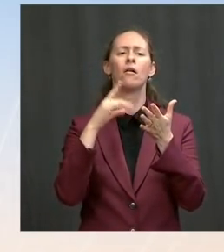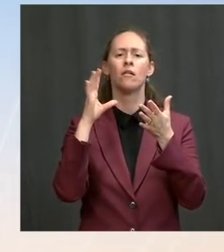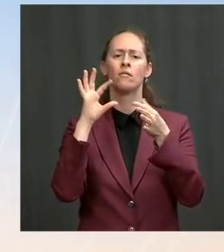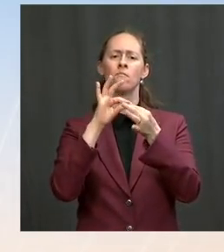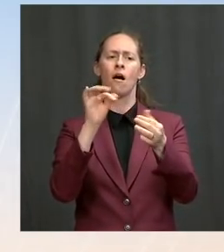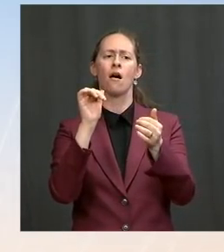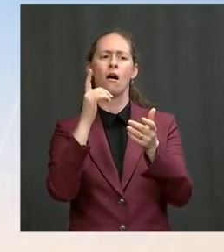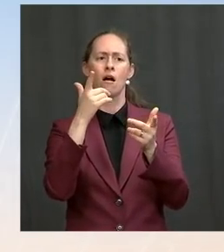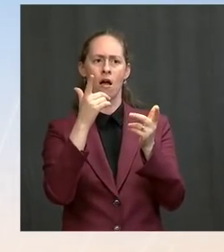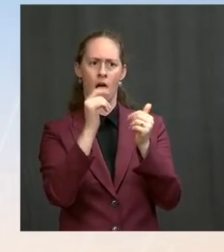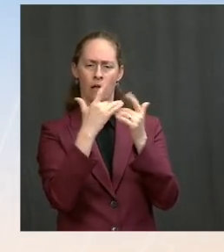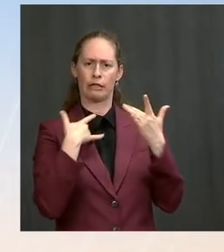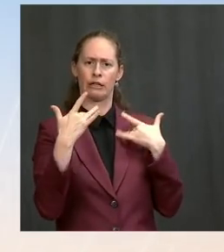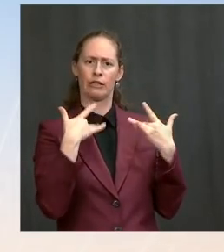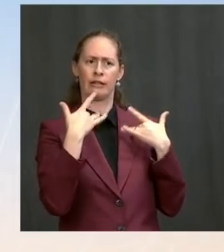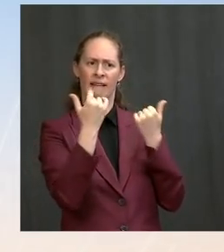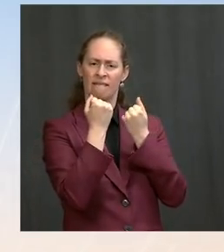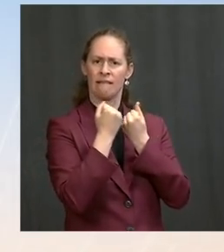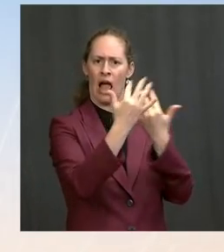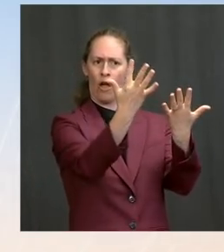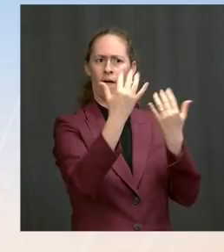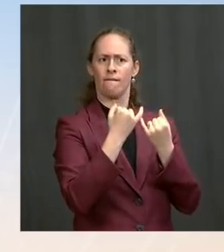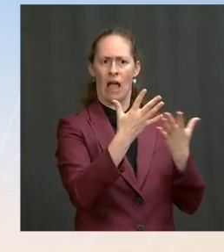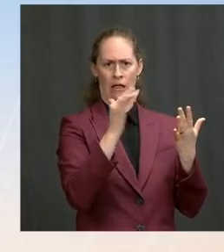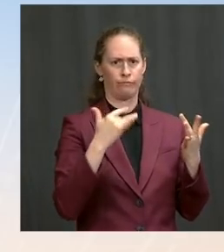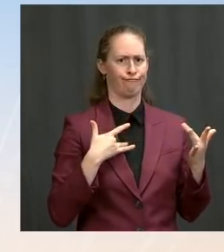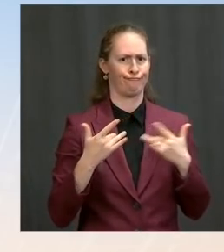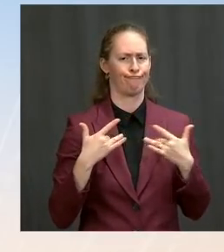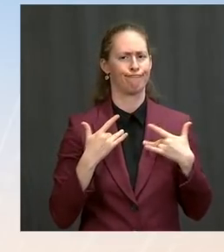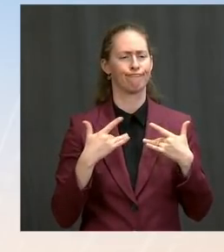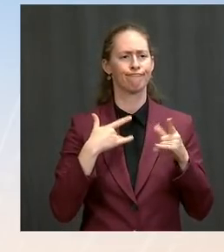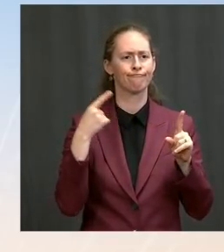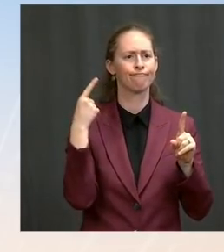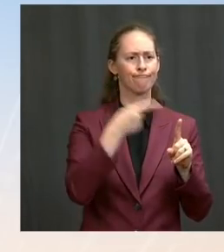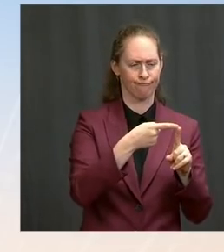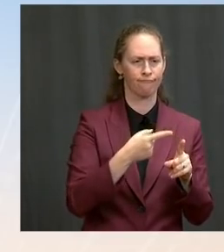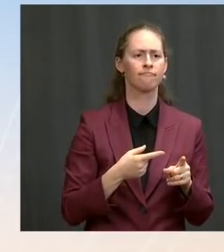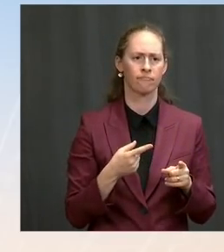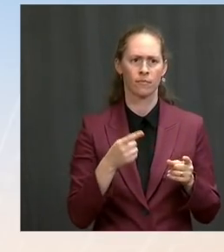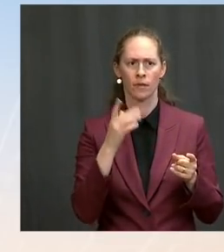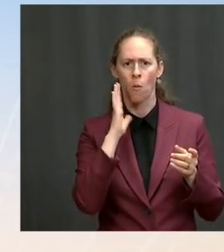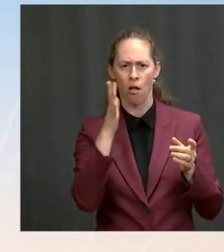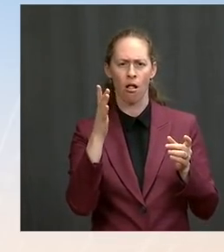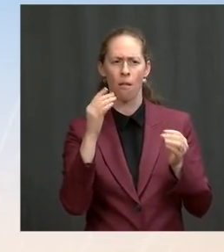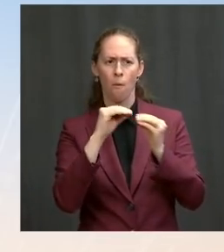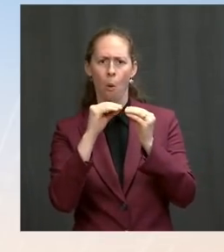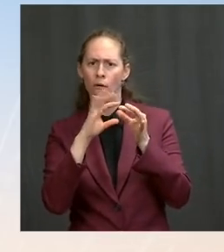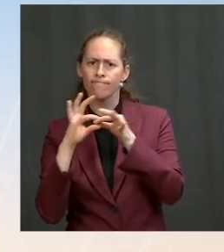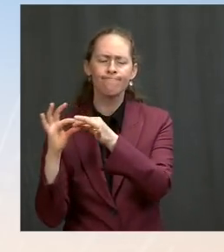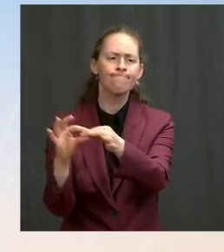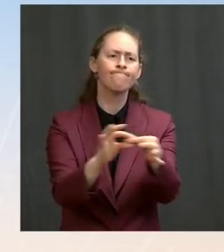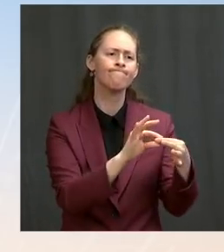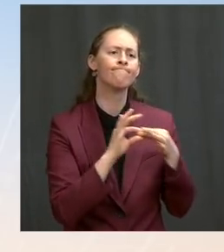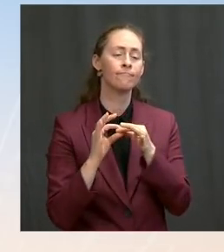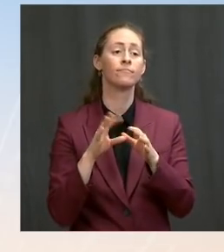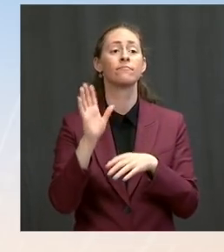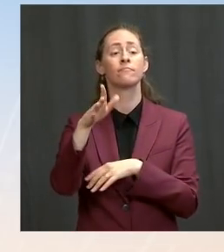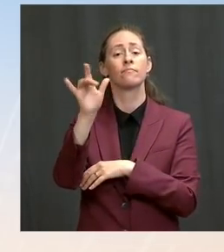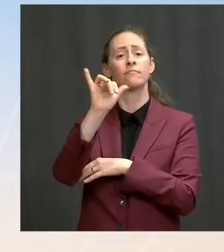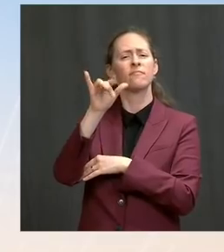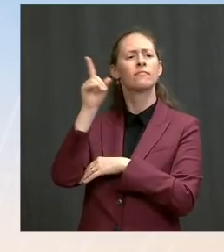wildfire year, upcoming year. We talked about staying very closely coordinated, and the president talked about providing